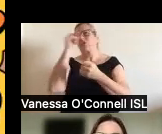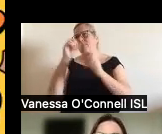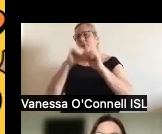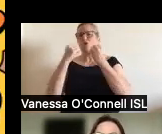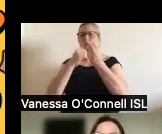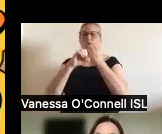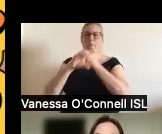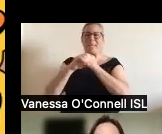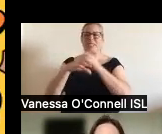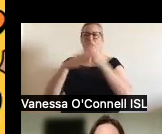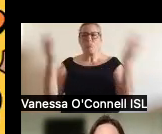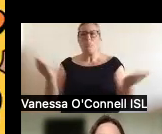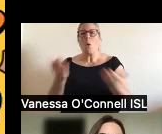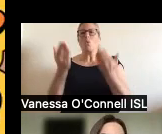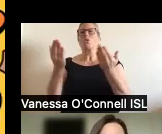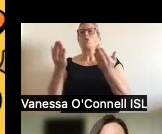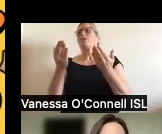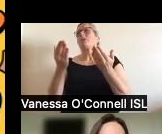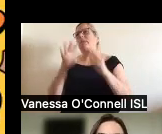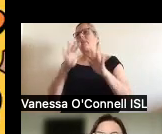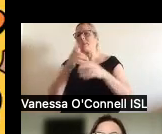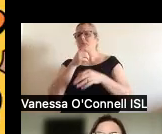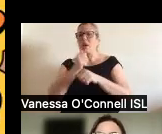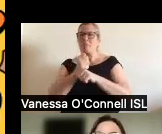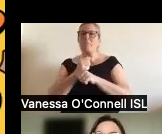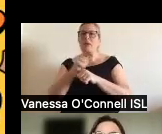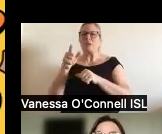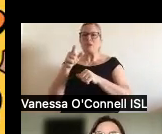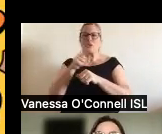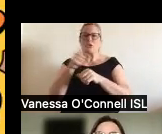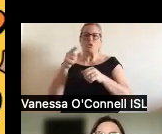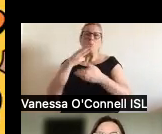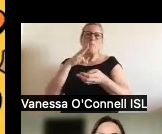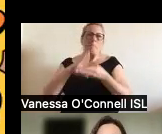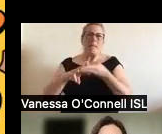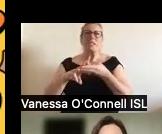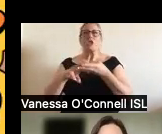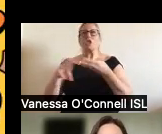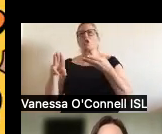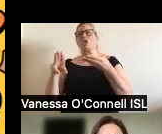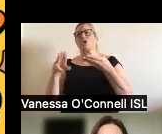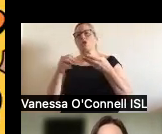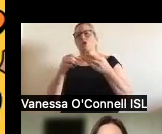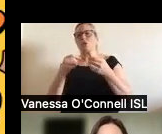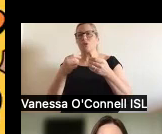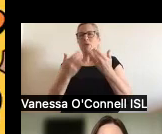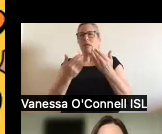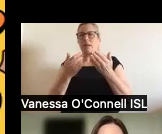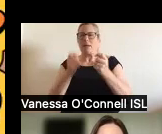promotion. They might be about curating your message, and they're kind of the more kind of topic